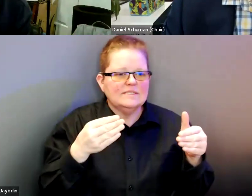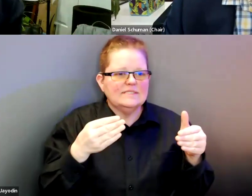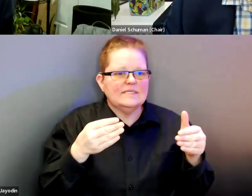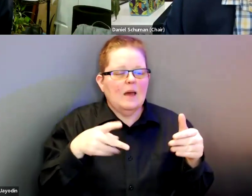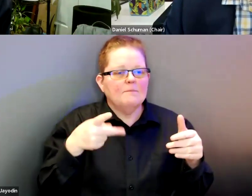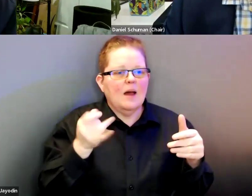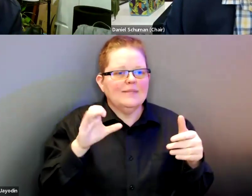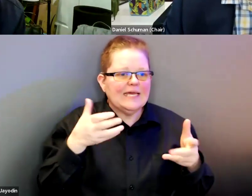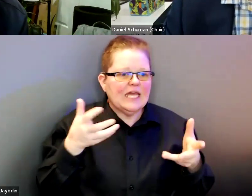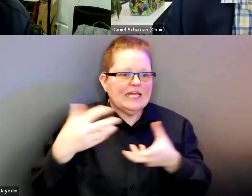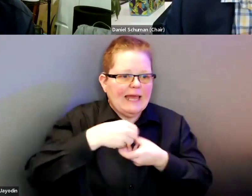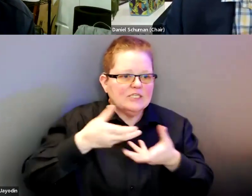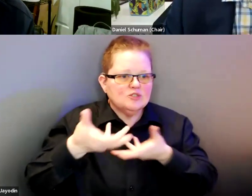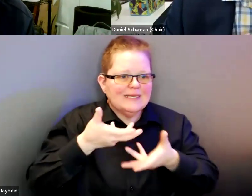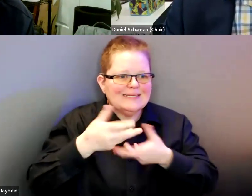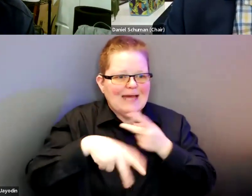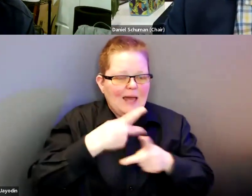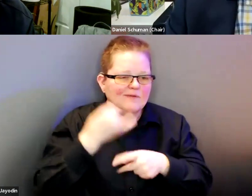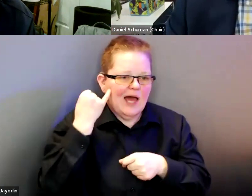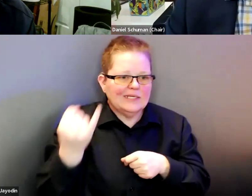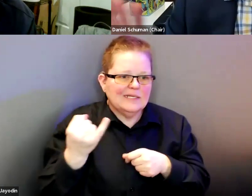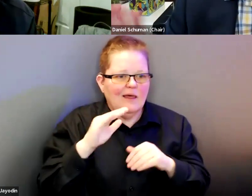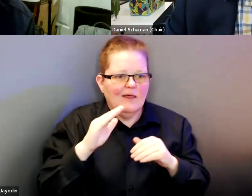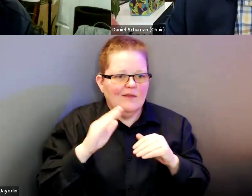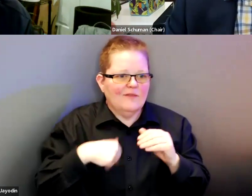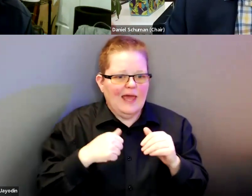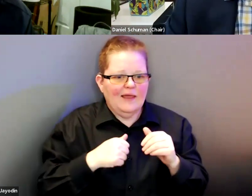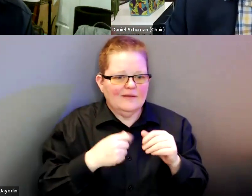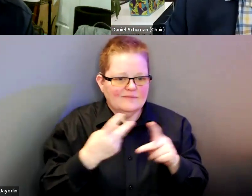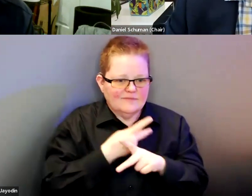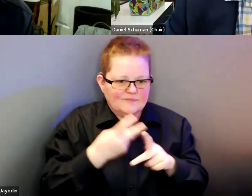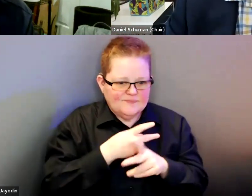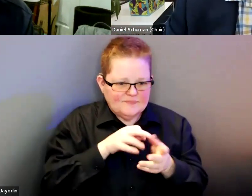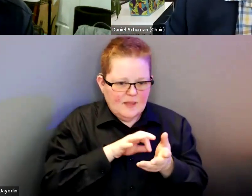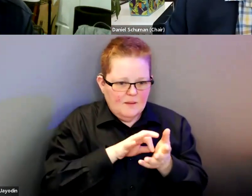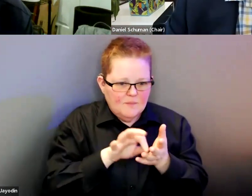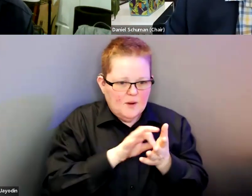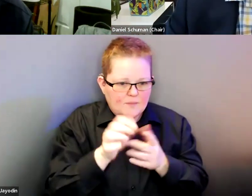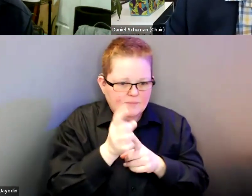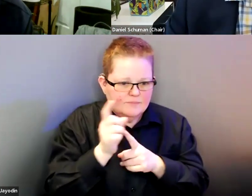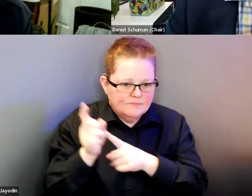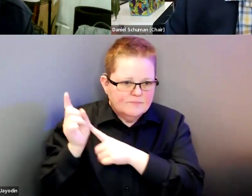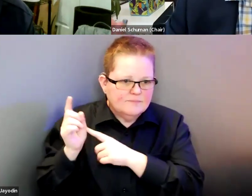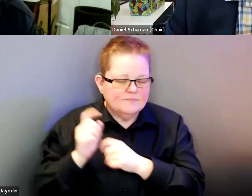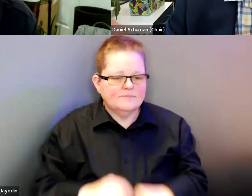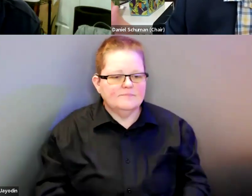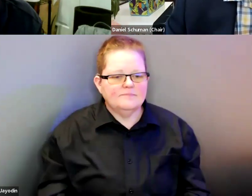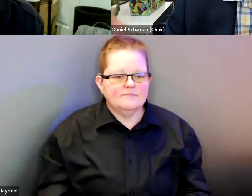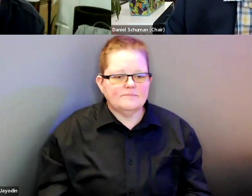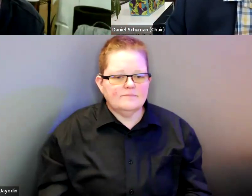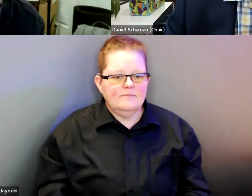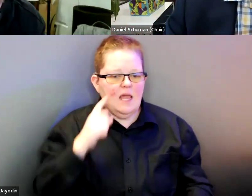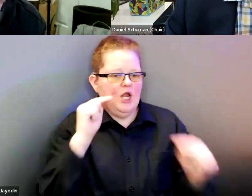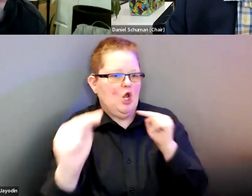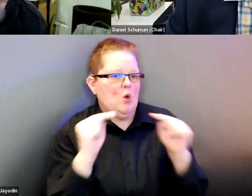idea or something like that than have spend more time per meeting. So I'm going to negotiate a little bit, and folks, if this is wrong, like